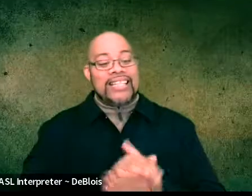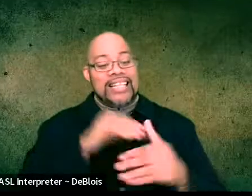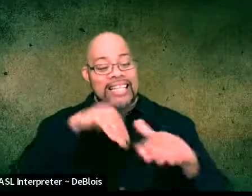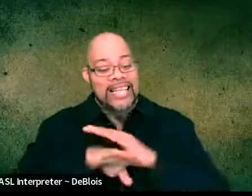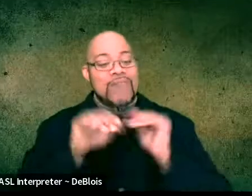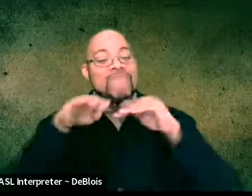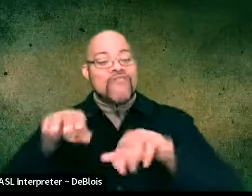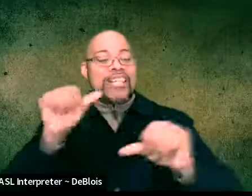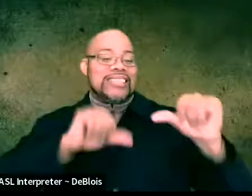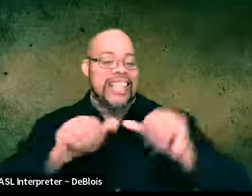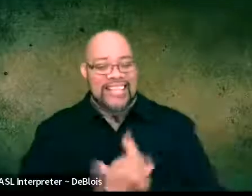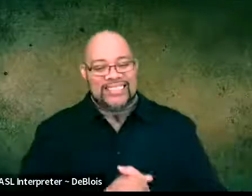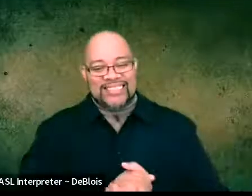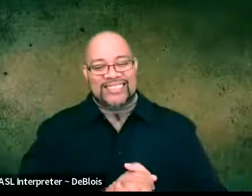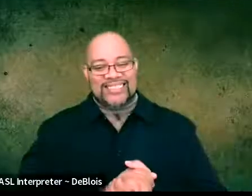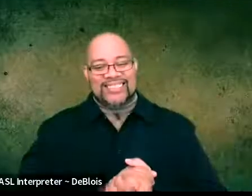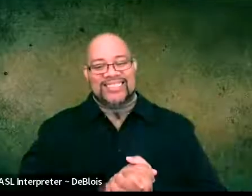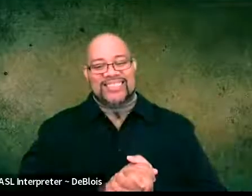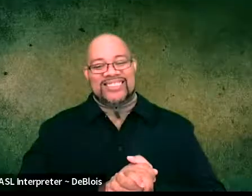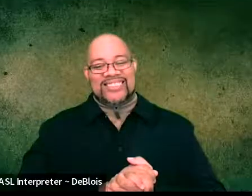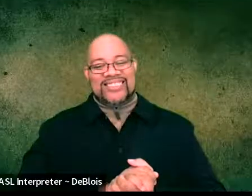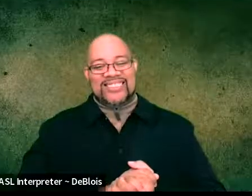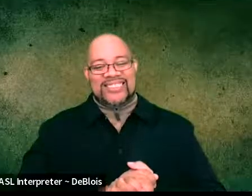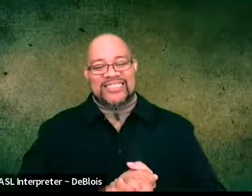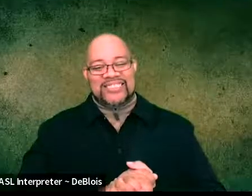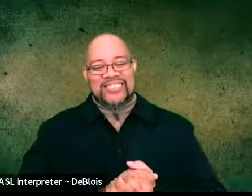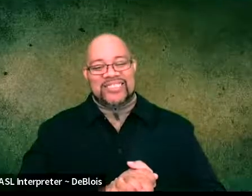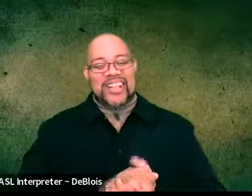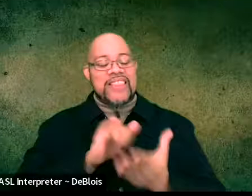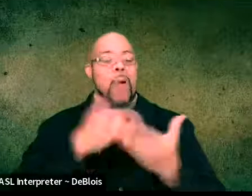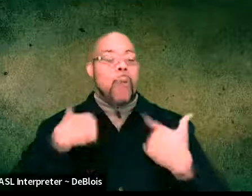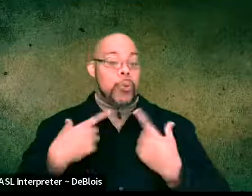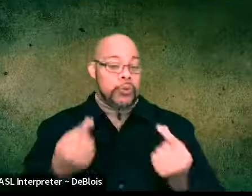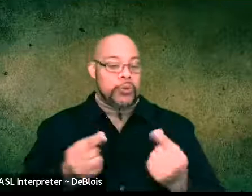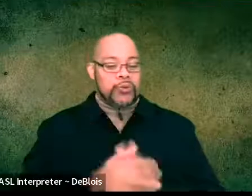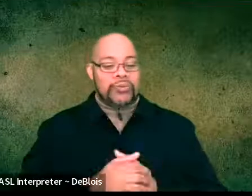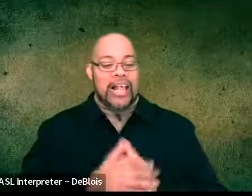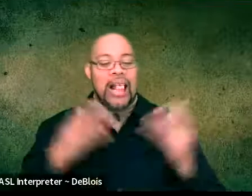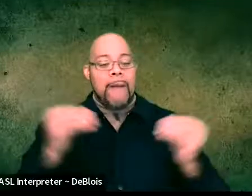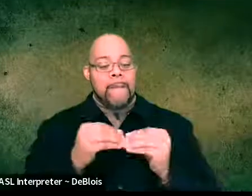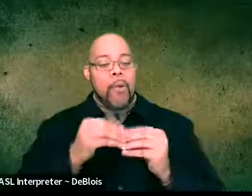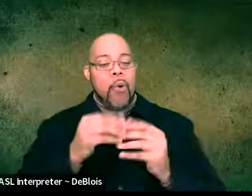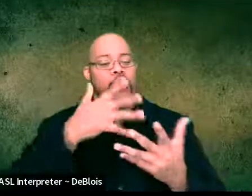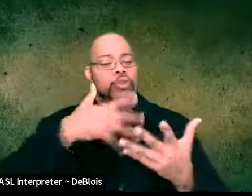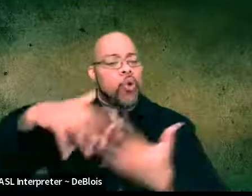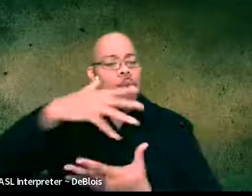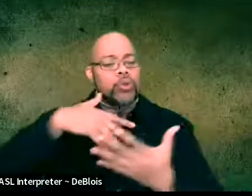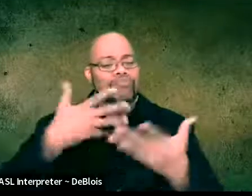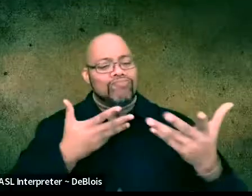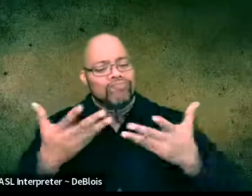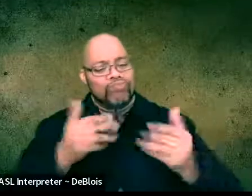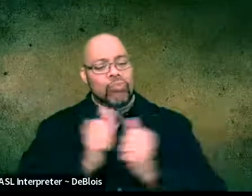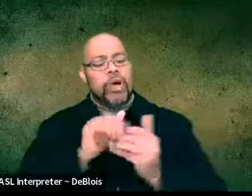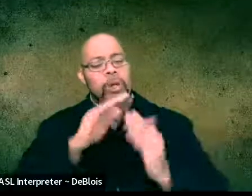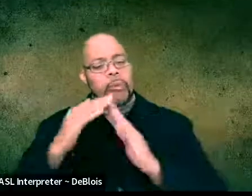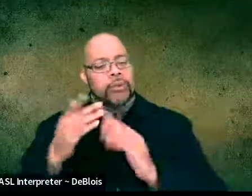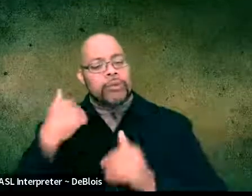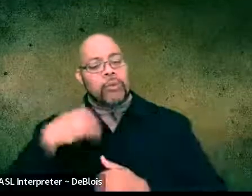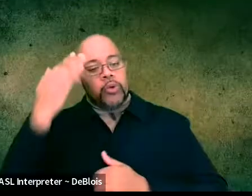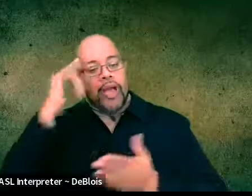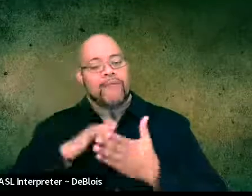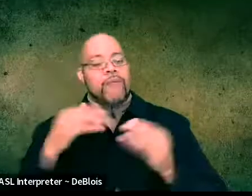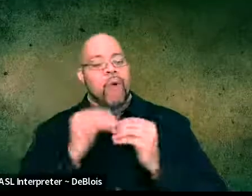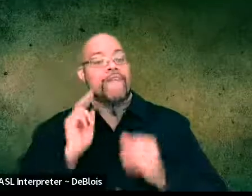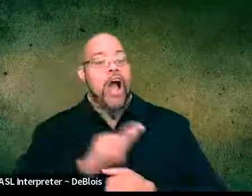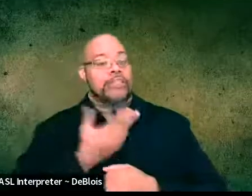marine science. So that's what we're going to do. Be a lot more social, engage with the community, because we know there's more of